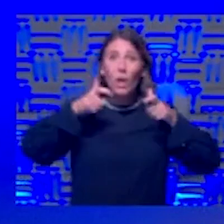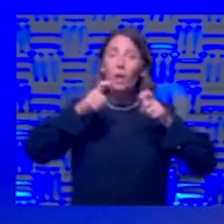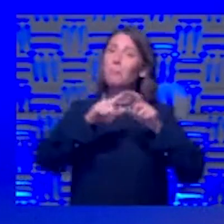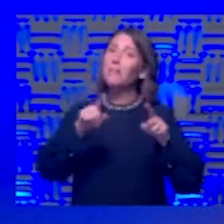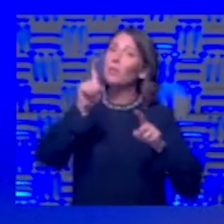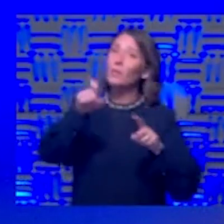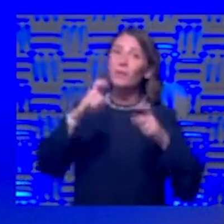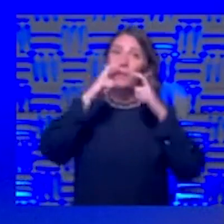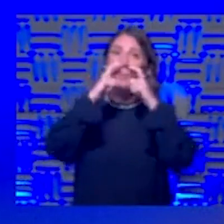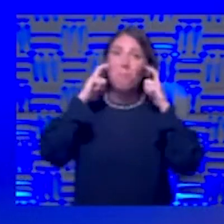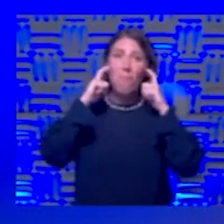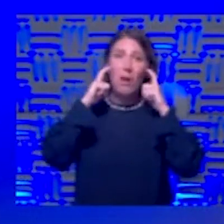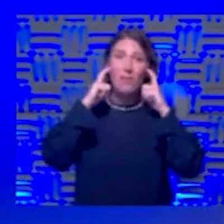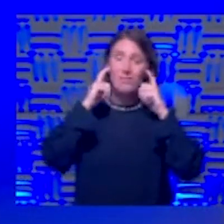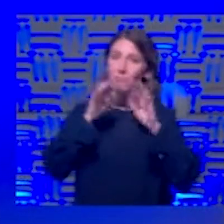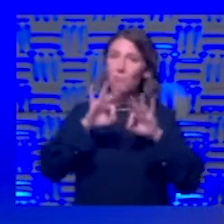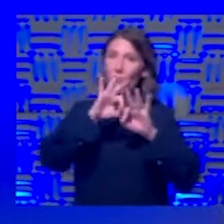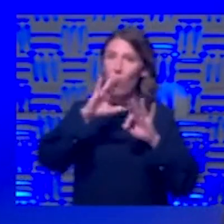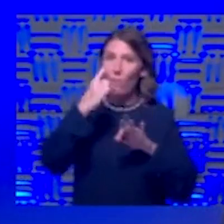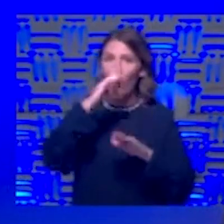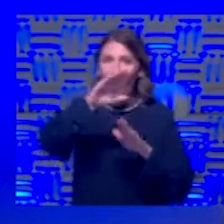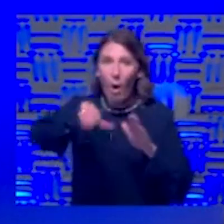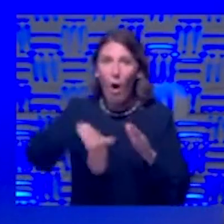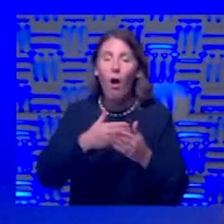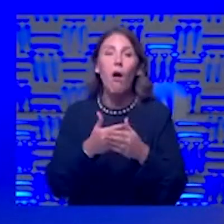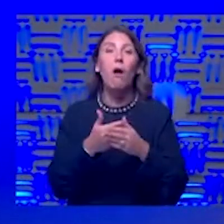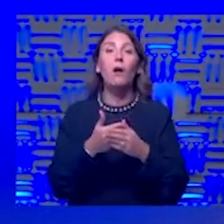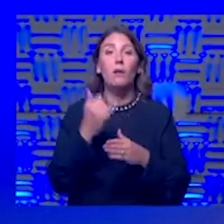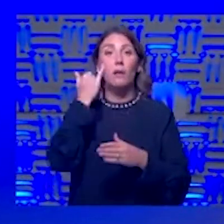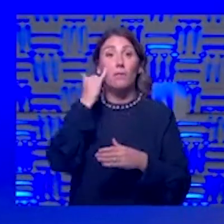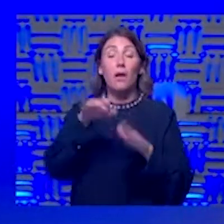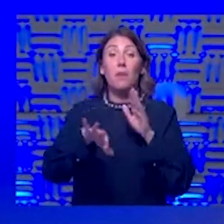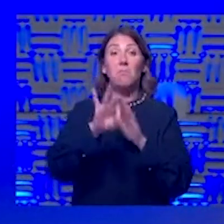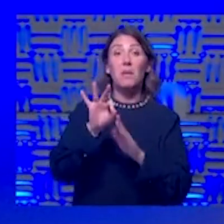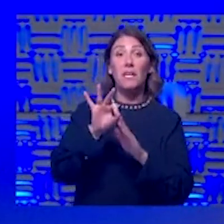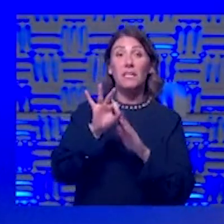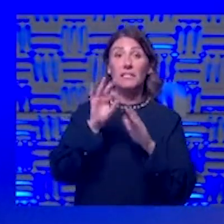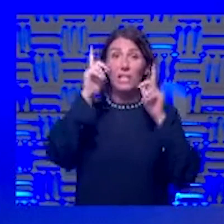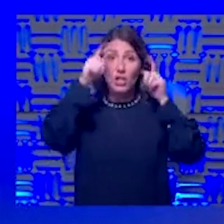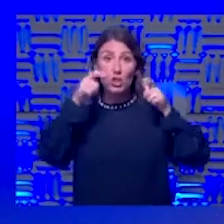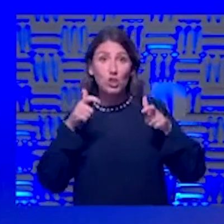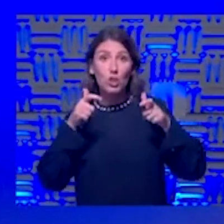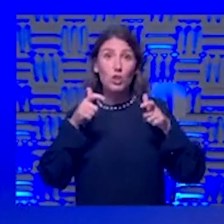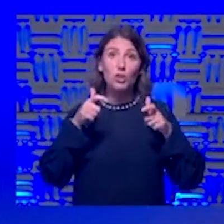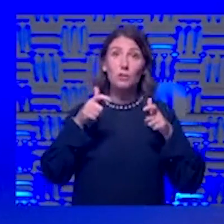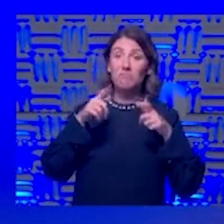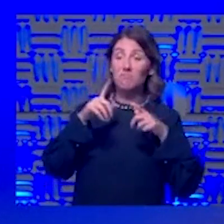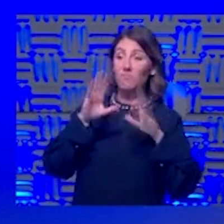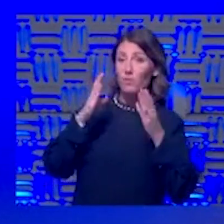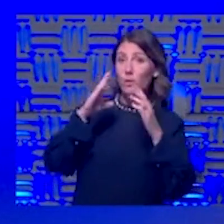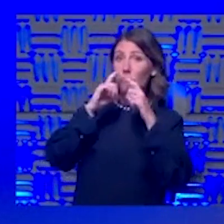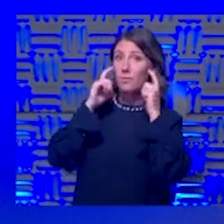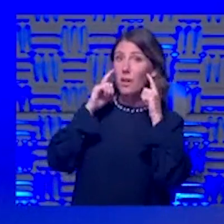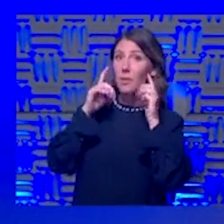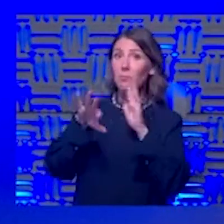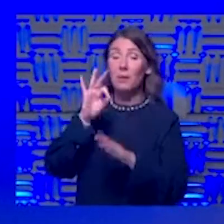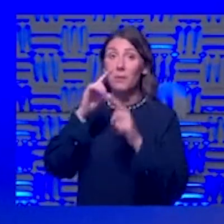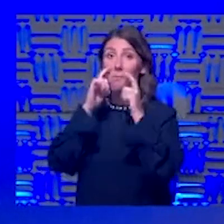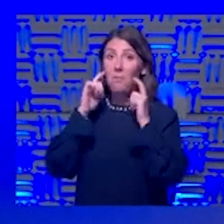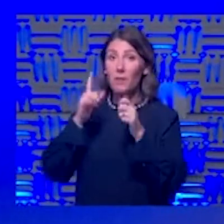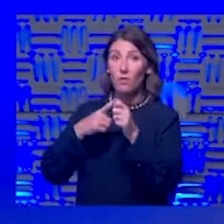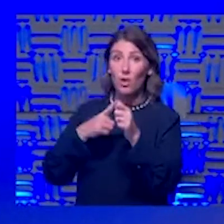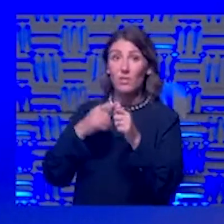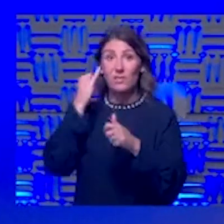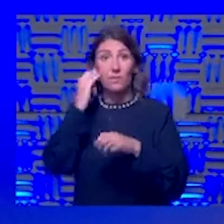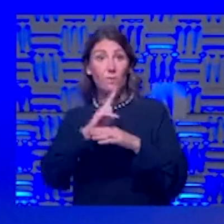is going to be important for all of that. If I had to pick versus a face shield or a mask, I would pick the mask first. If you can use them both,